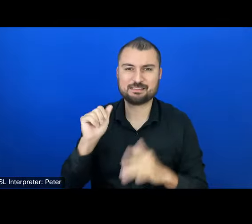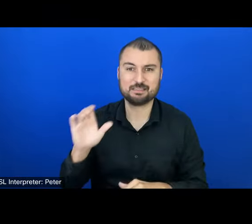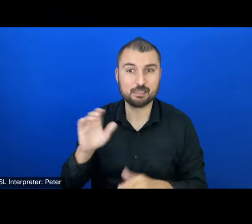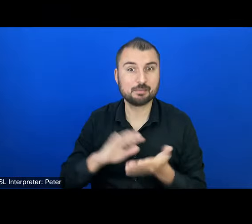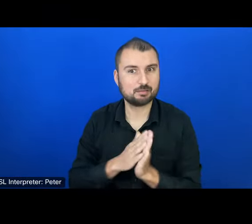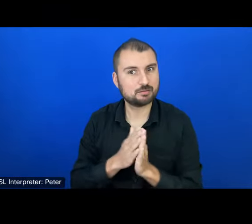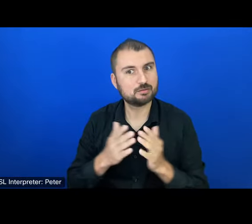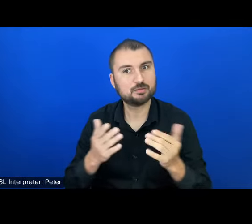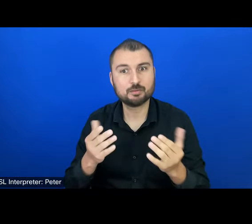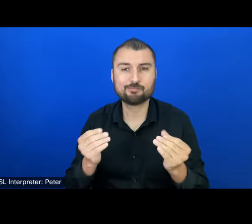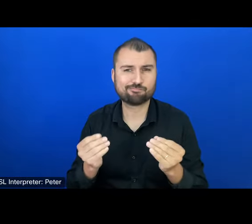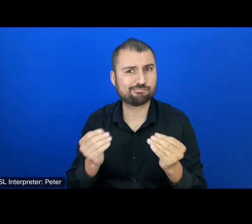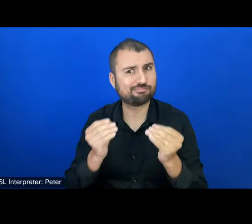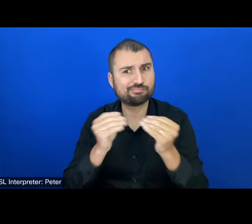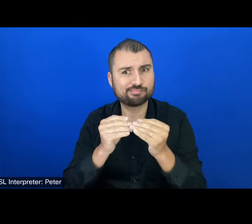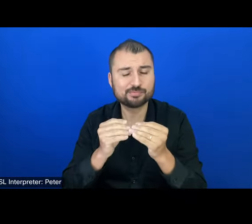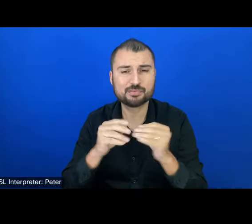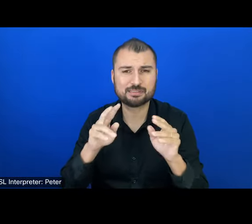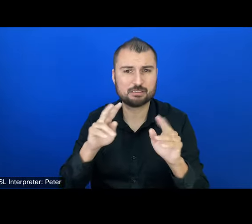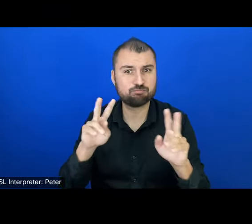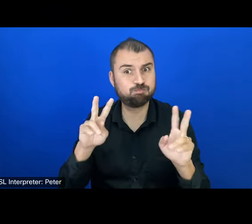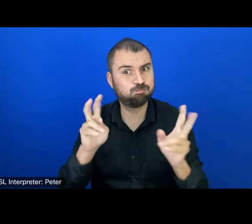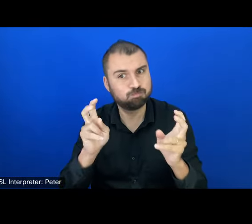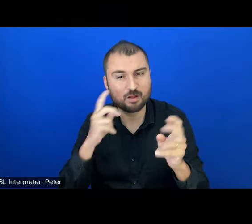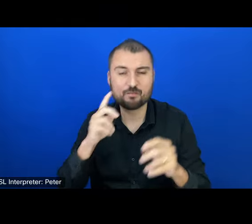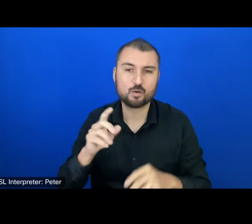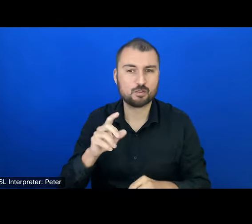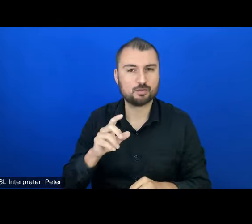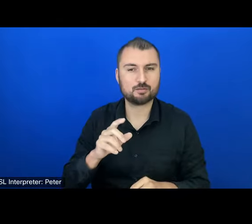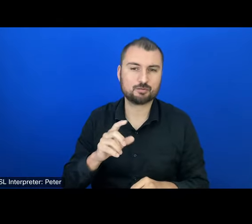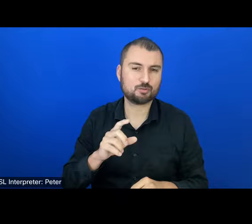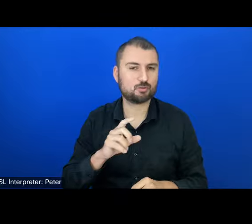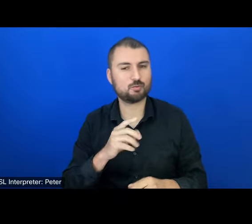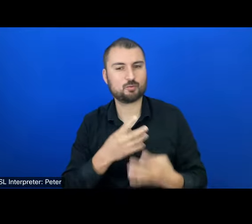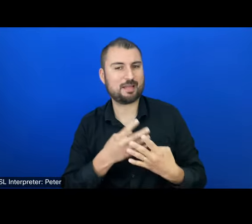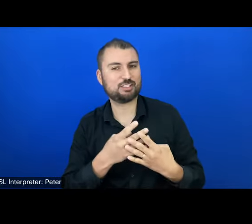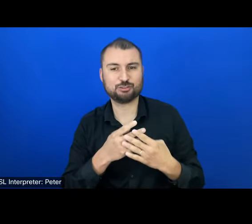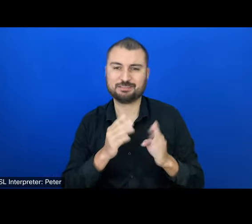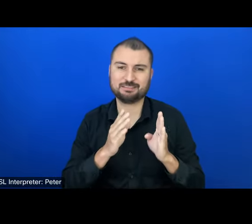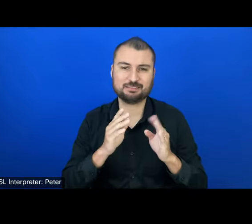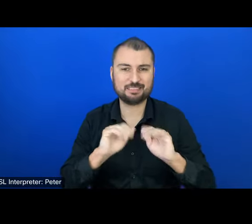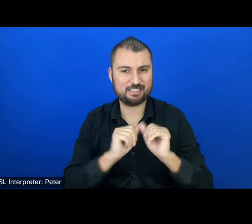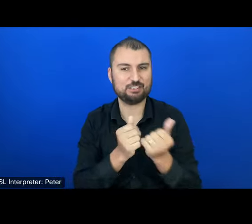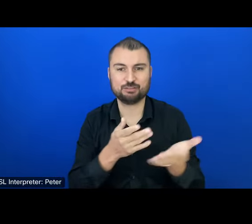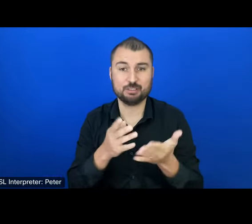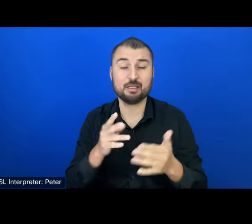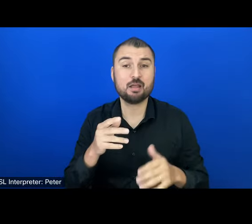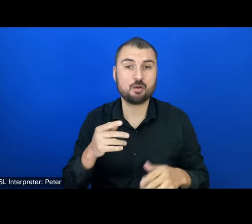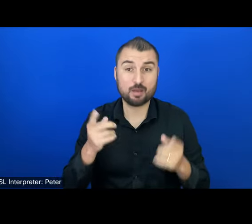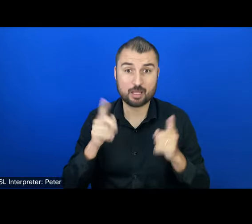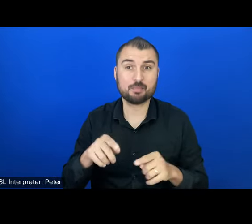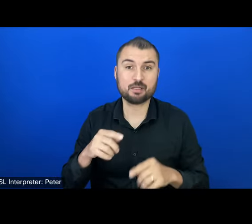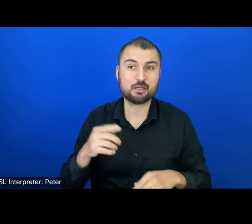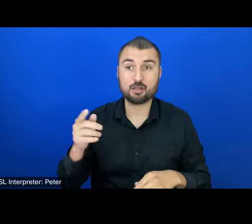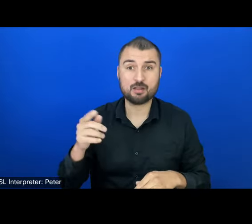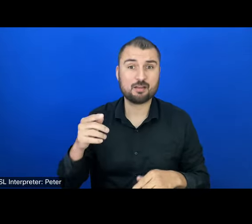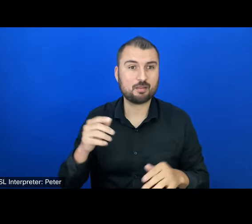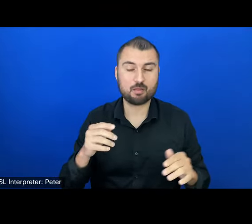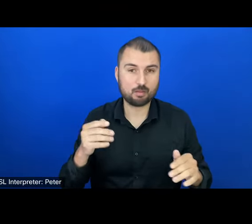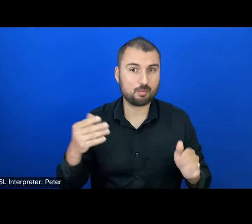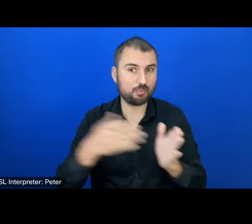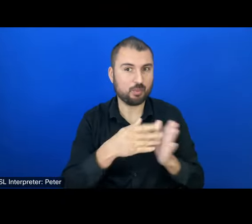an increasingly large issue for corrections agencies. Many jurisdictions are finding themselves in court regarding conditions of confinement because of lack of air